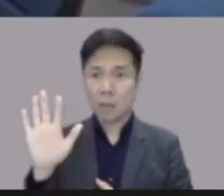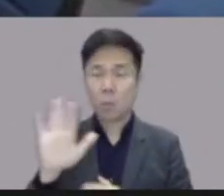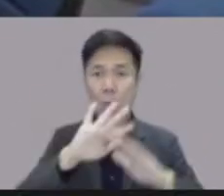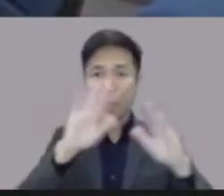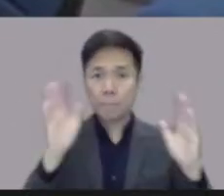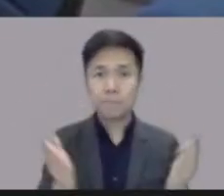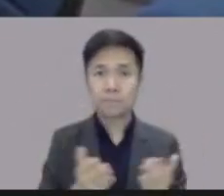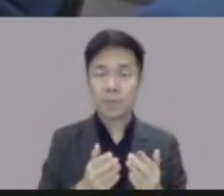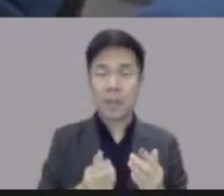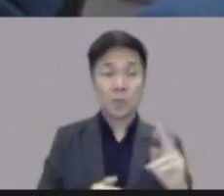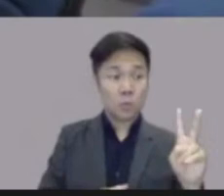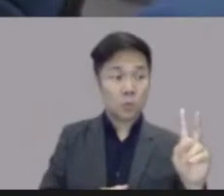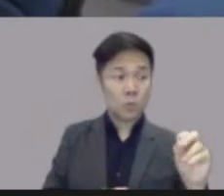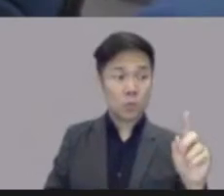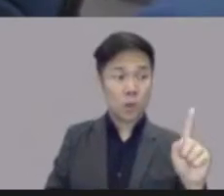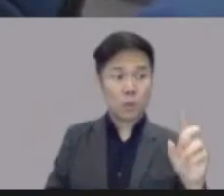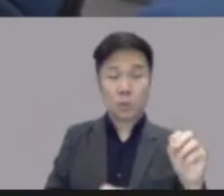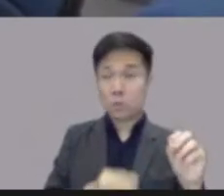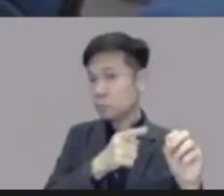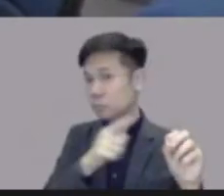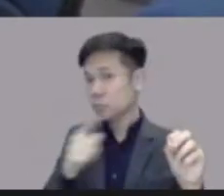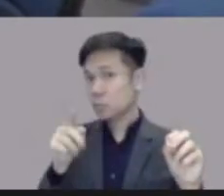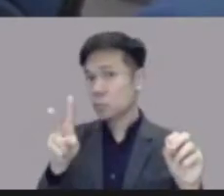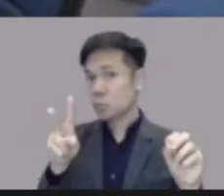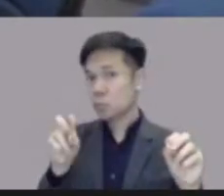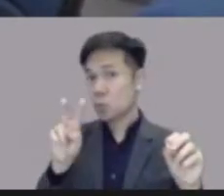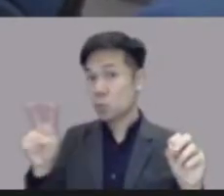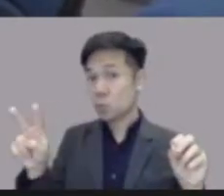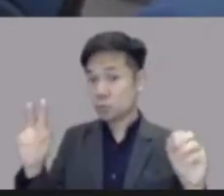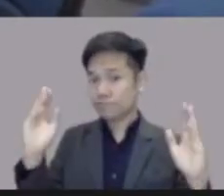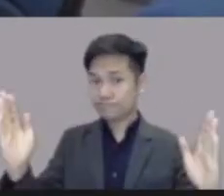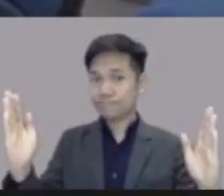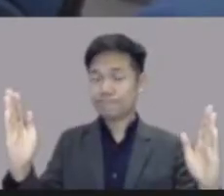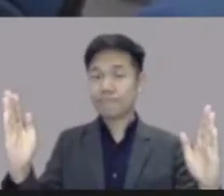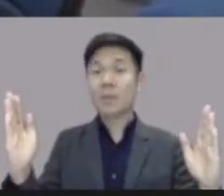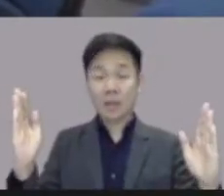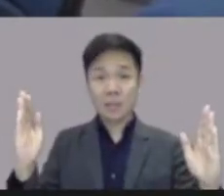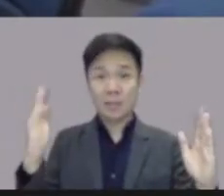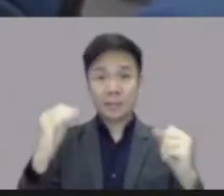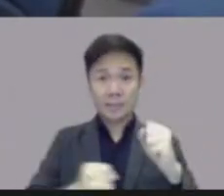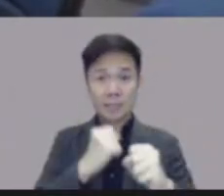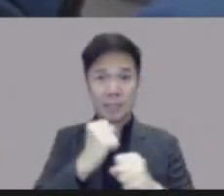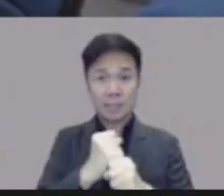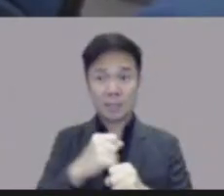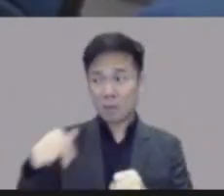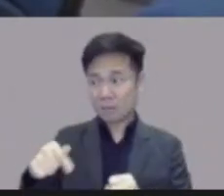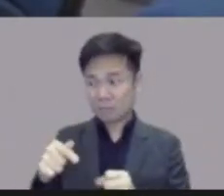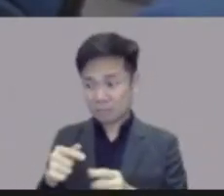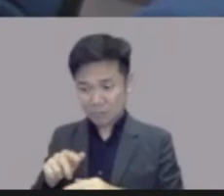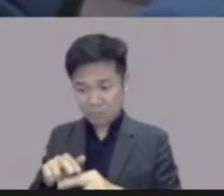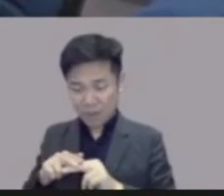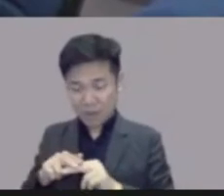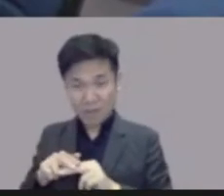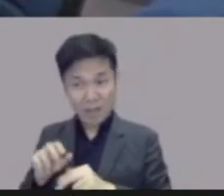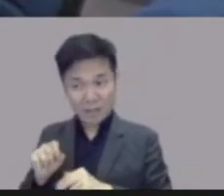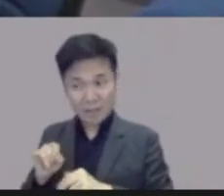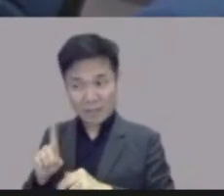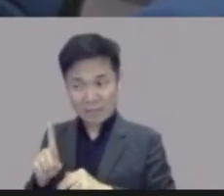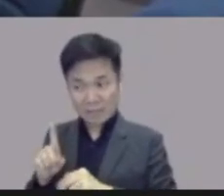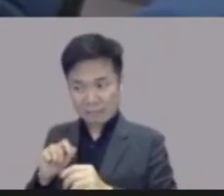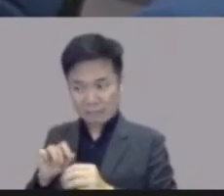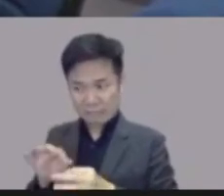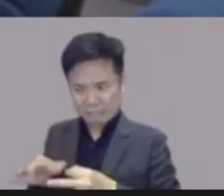2022 for us a small island developing States this is a worrying Trend because at this current